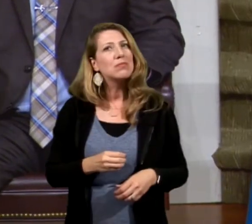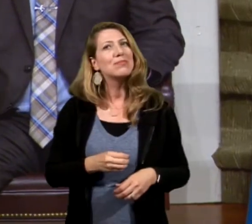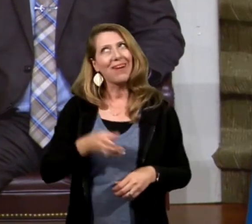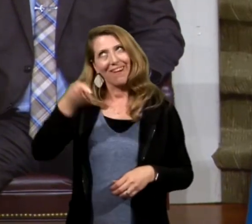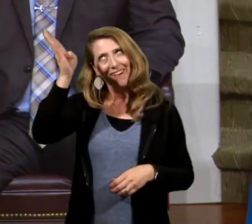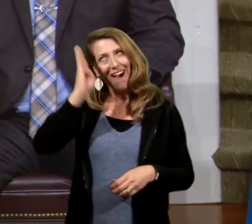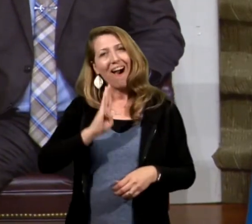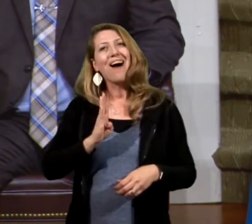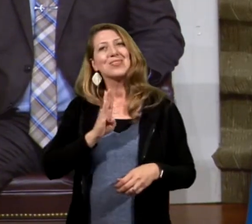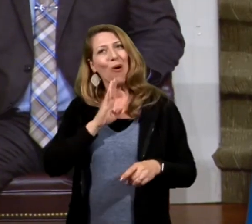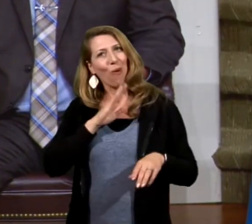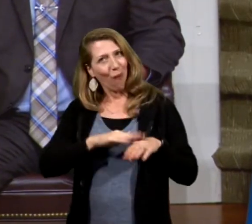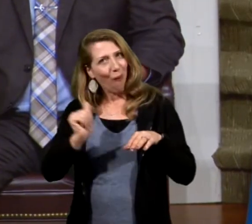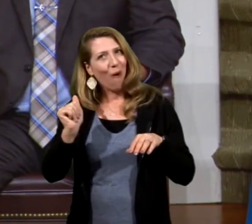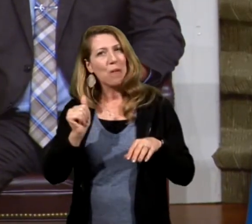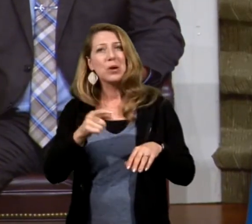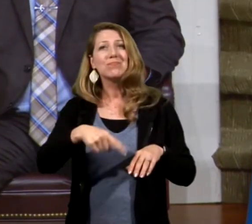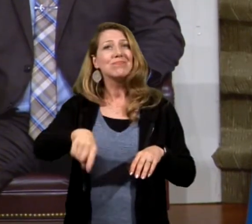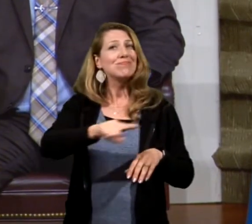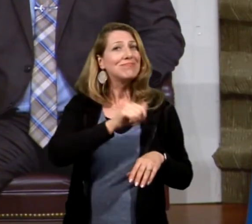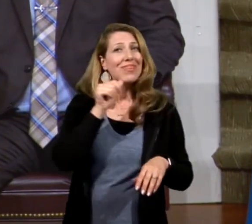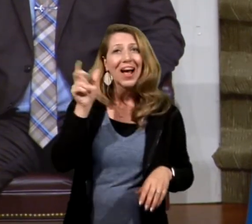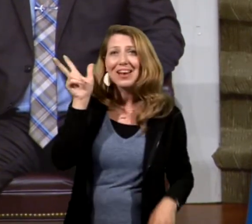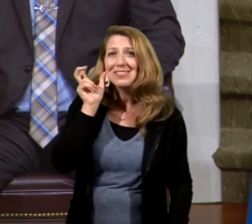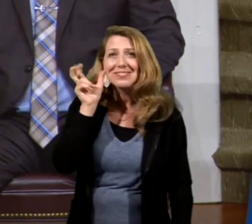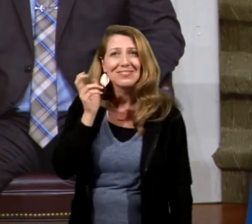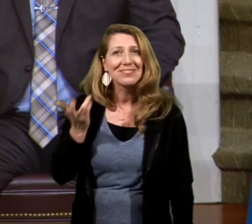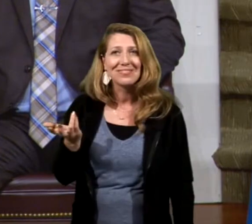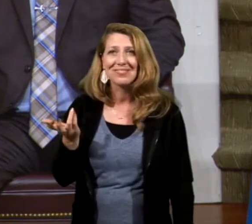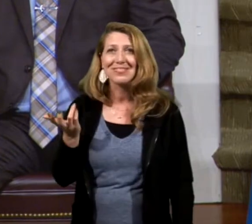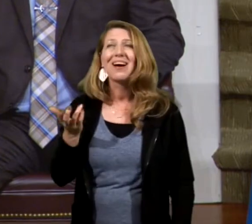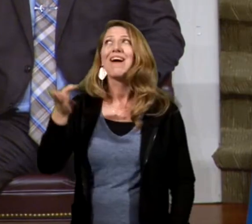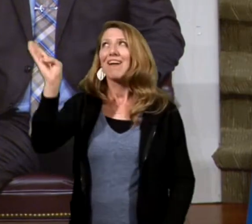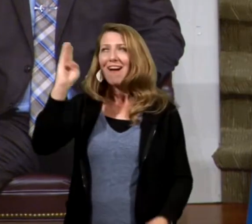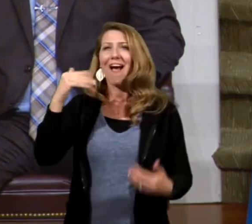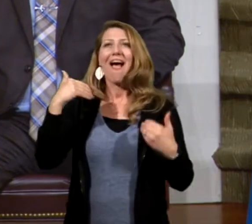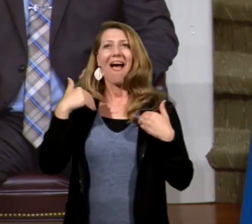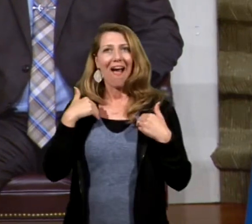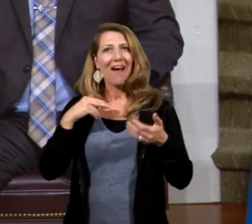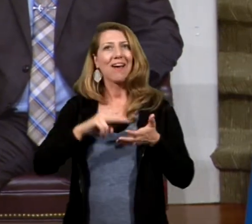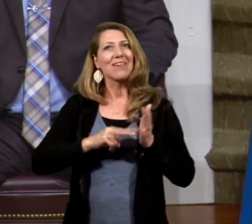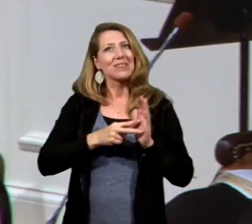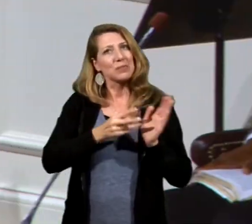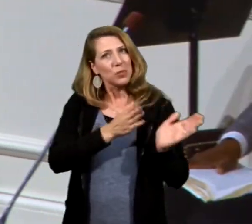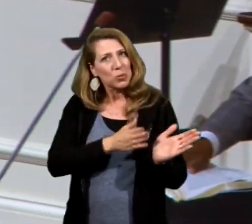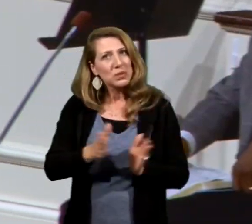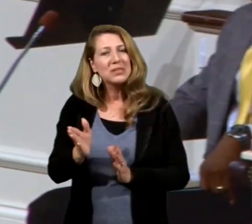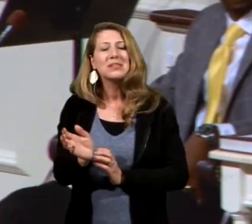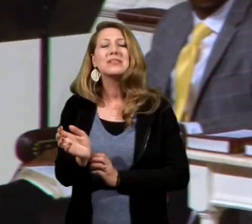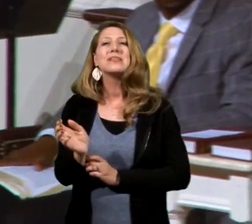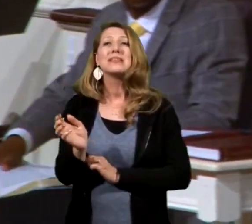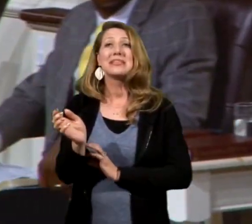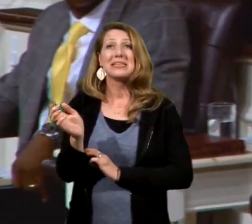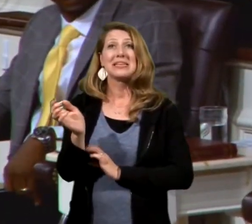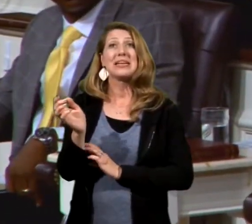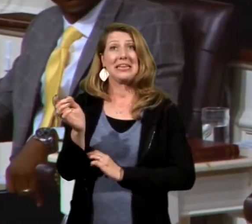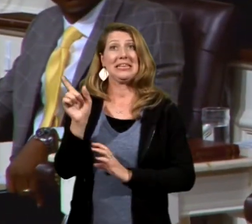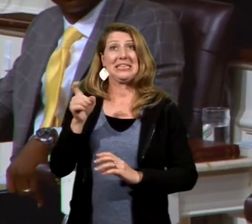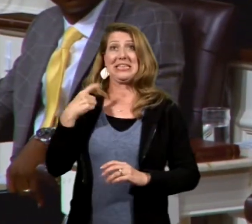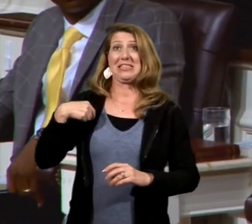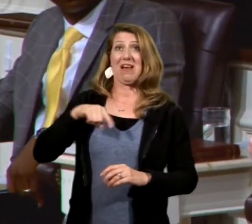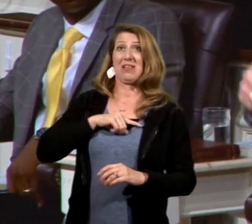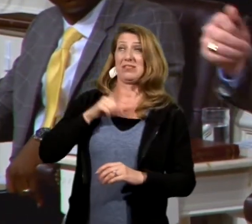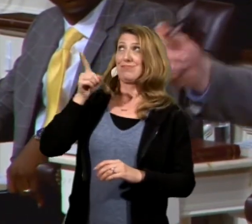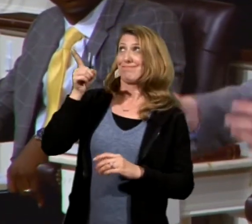answering the phone. They're not listening. God has a purpose. And He needs us to be led by Him